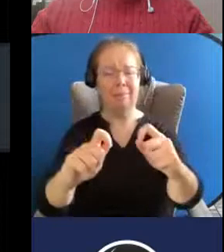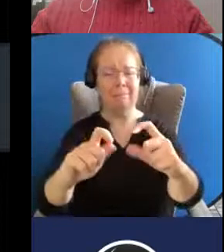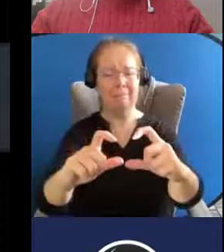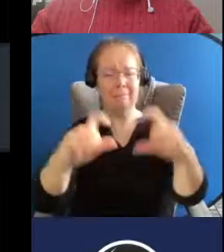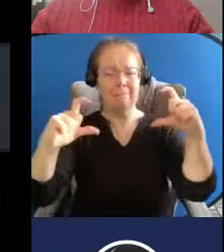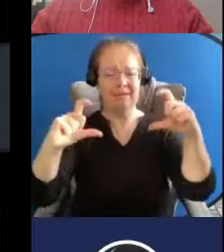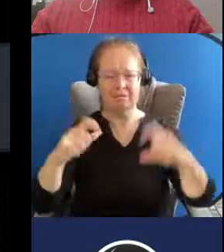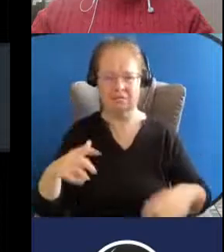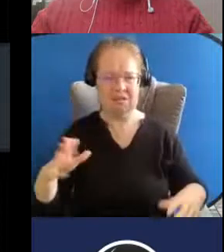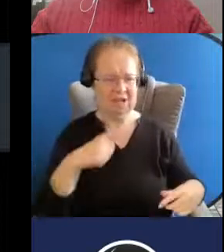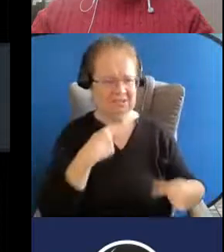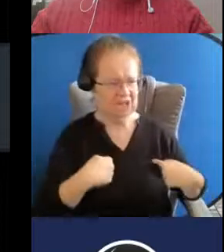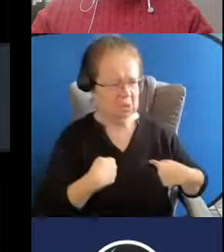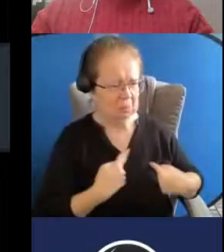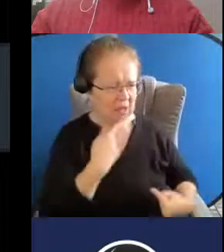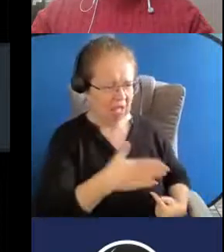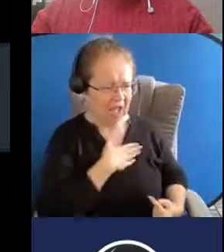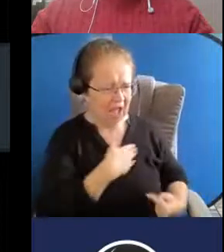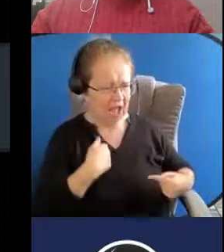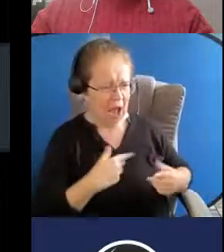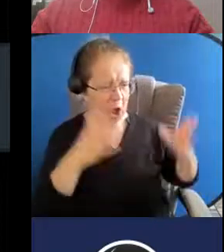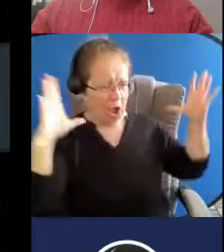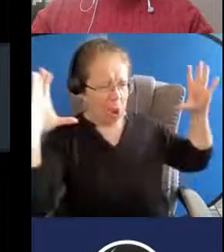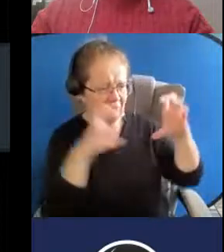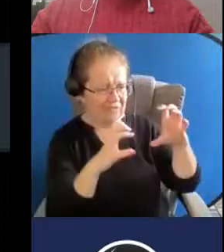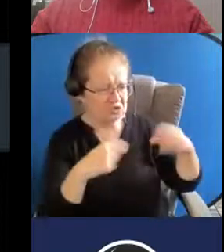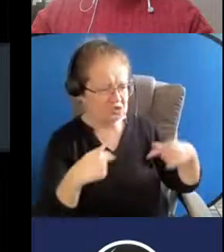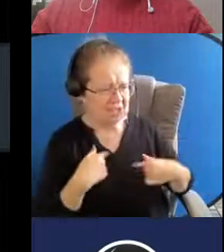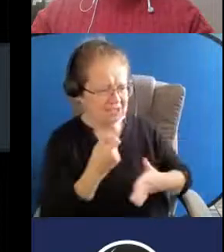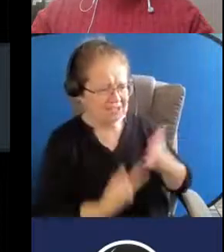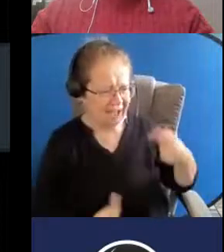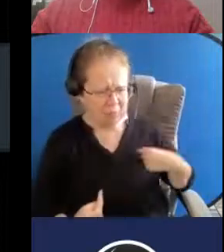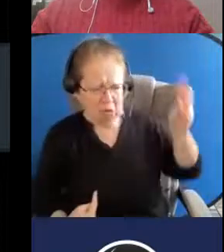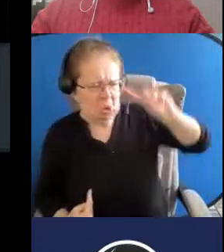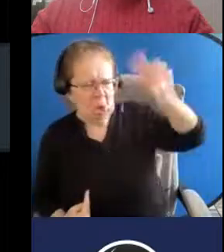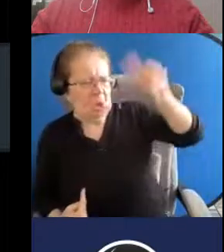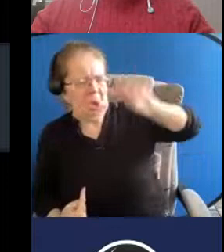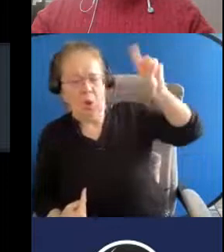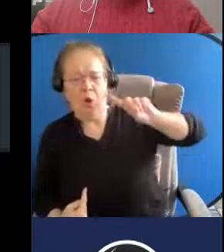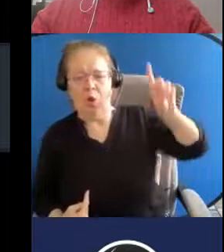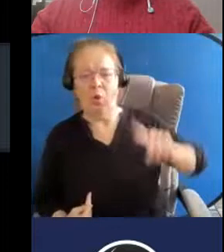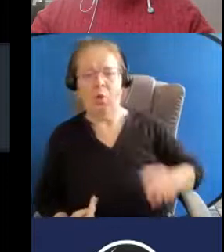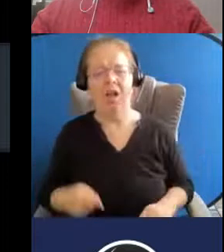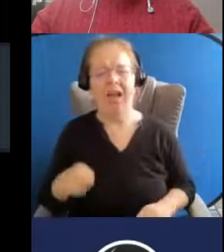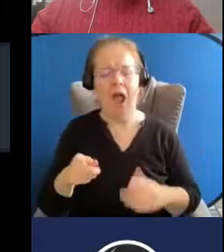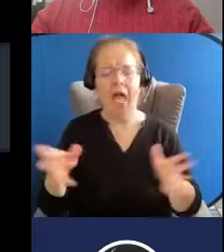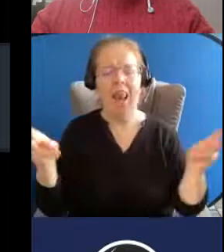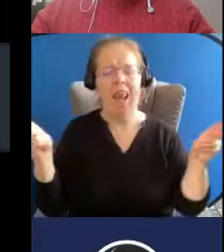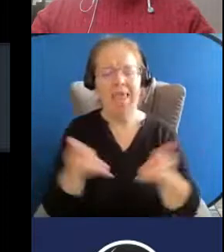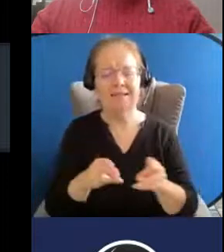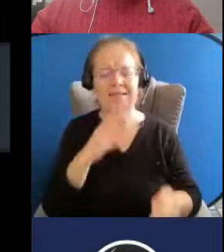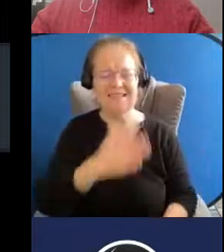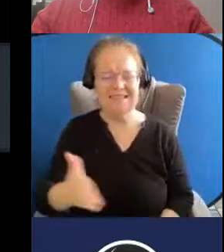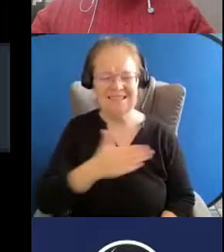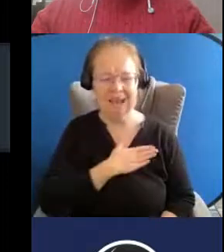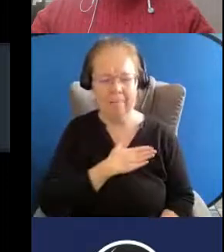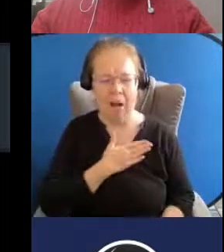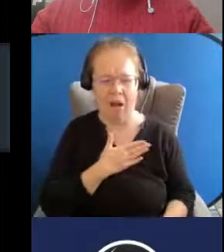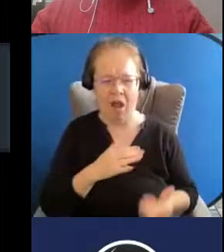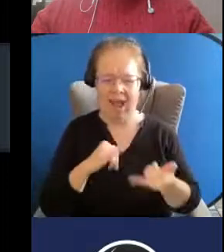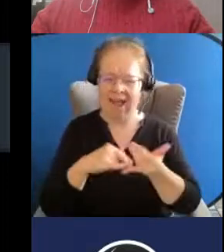he certainly doesn't identify as someone who's low vision. And so this makes it less stigmatizing. It's this